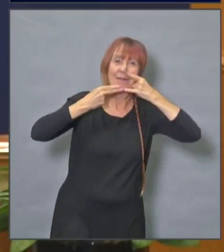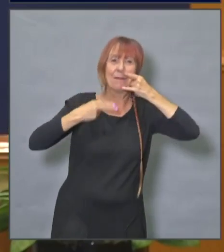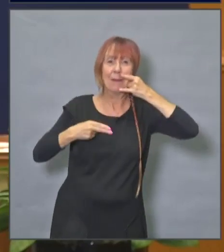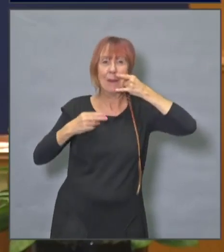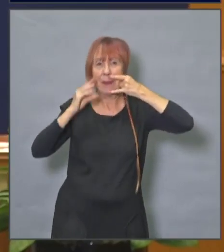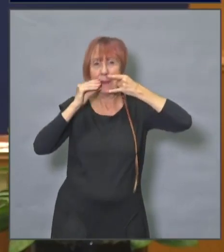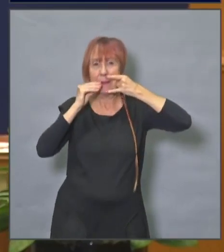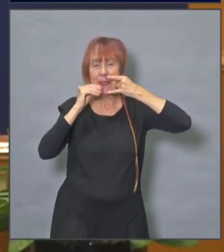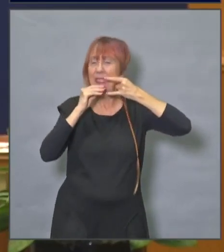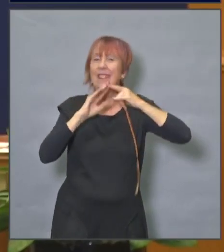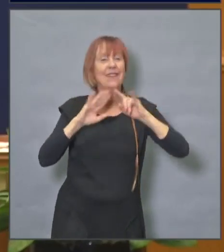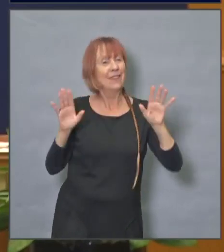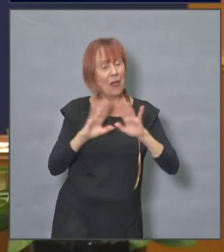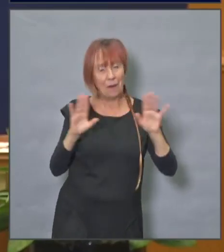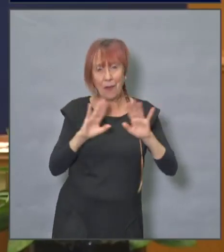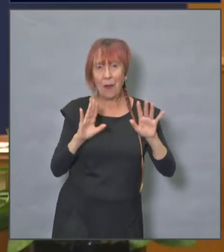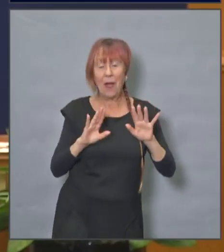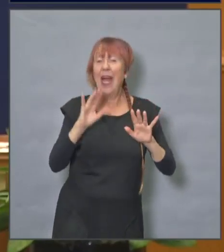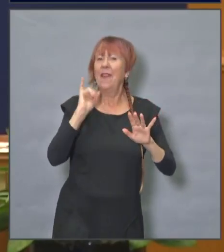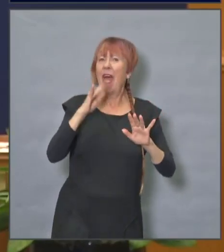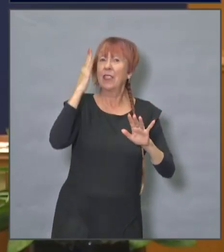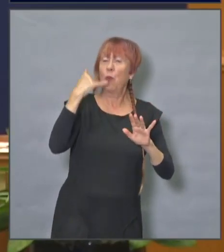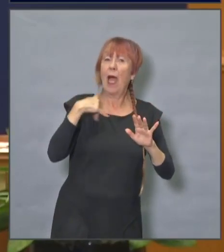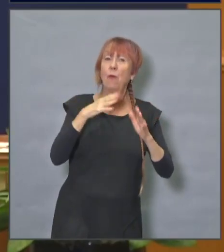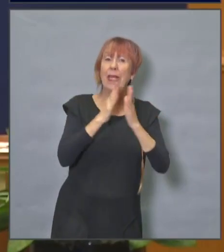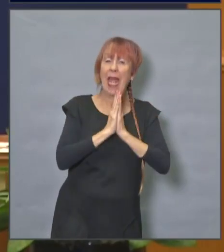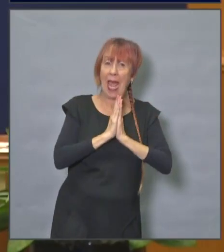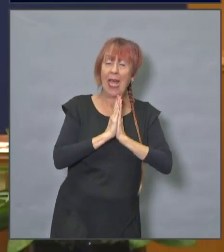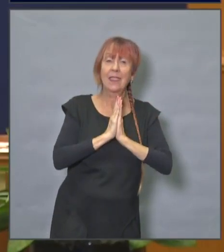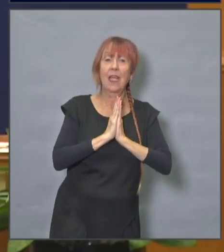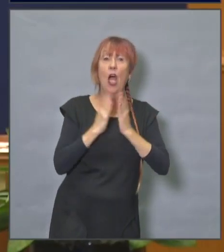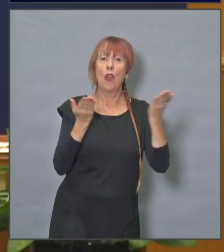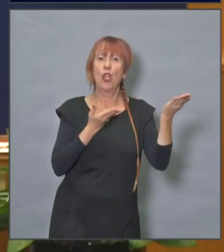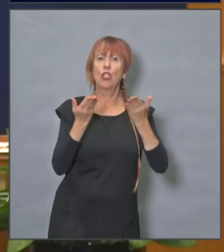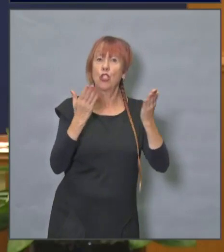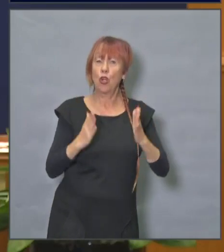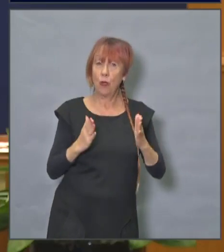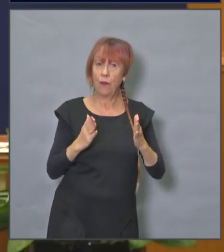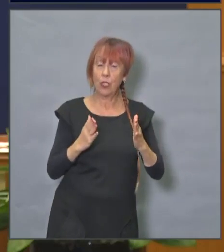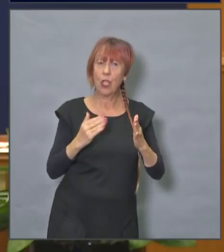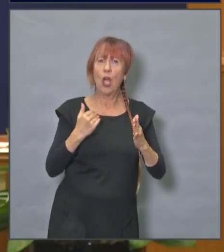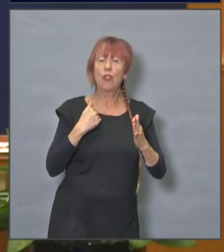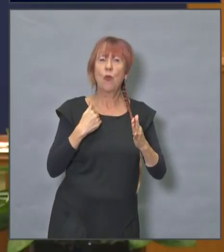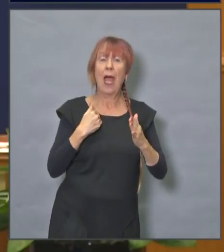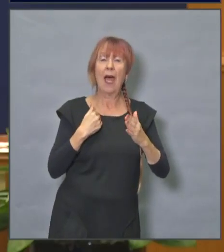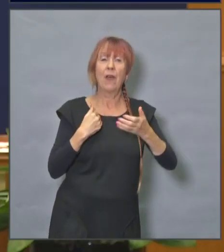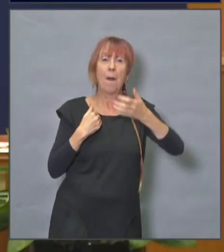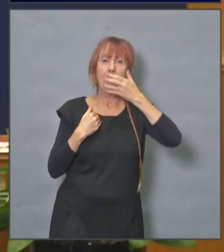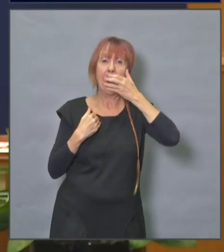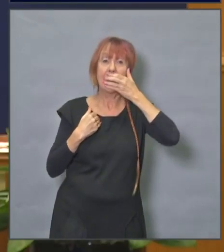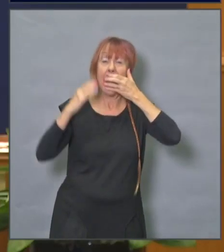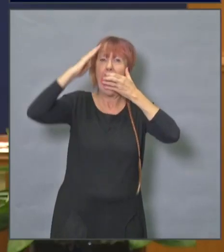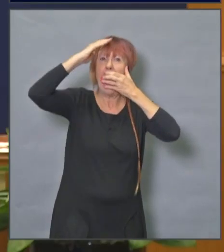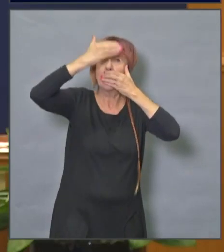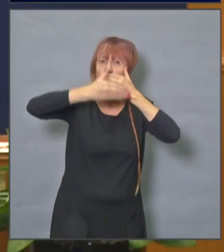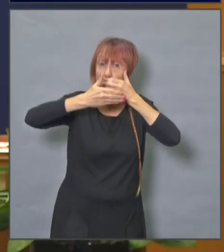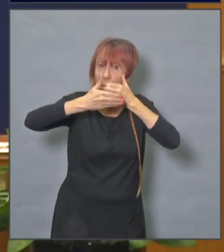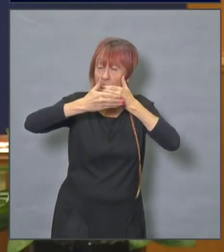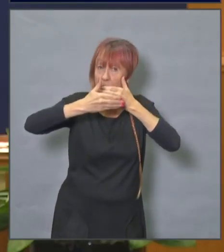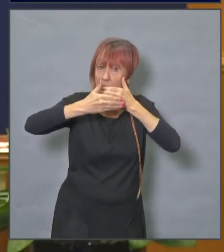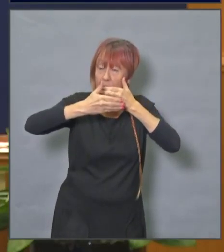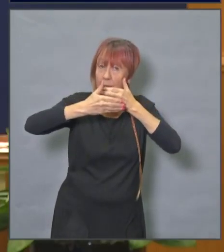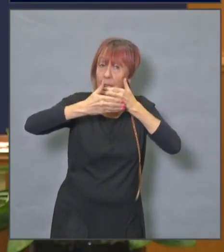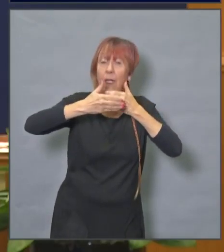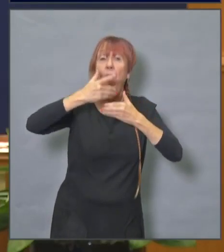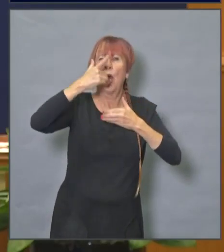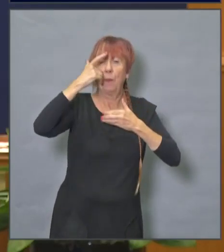why you'll notice the servers are being asked to have an extra layer of protection with those face shields, because they will be coming over to a table